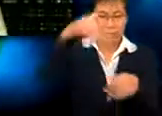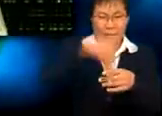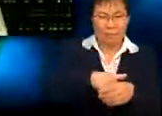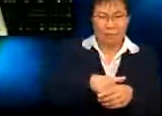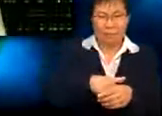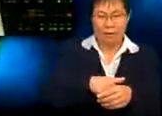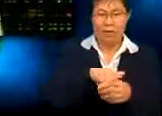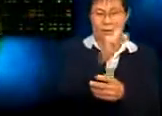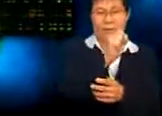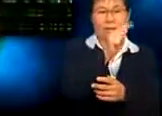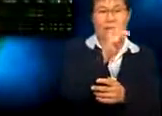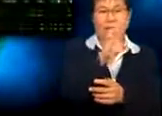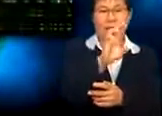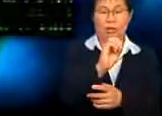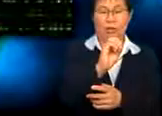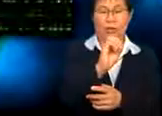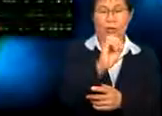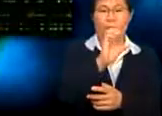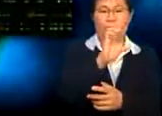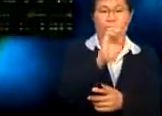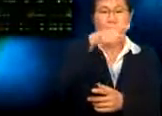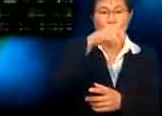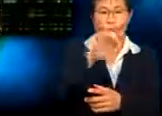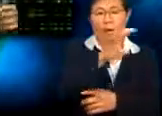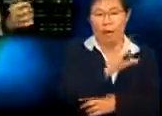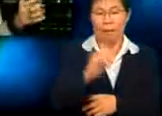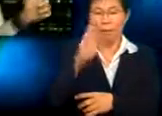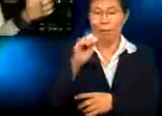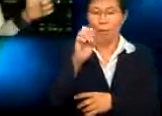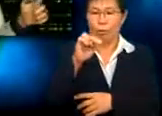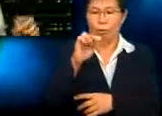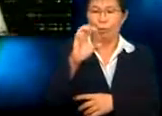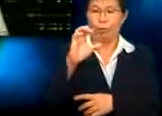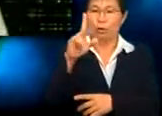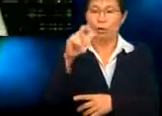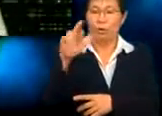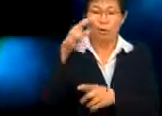in stereoscopic vision and monocular vision?